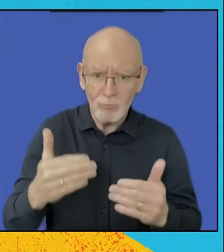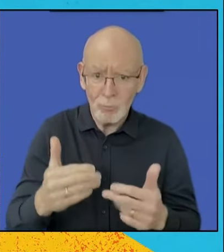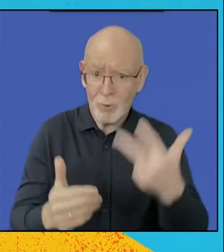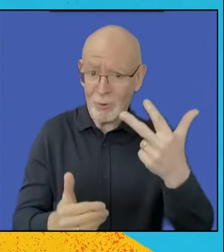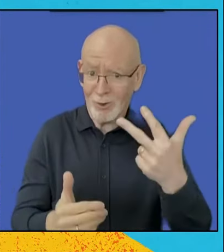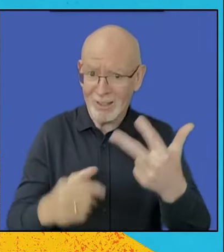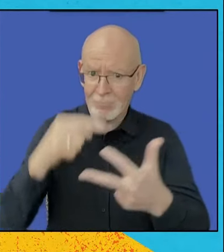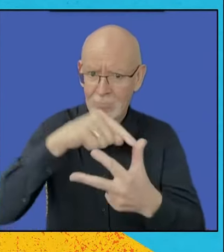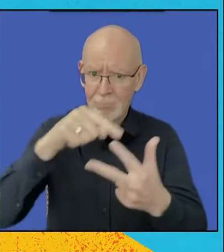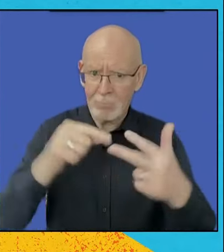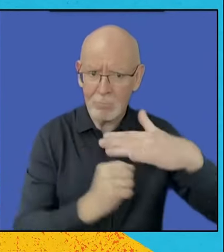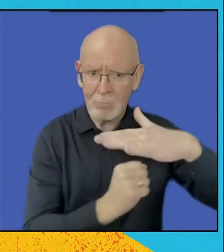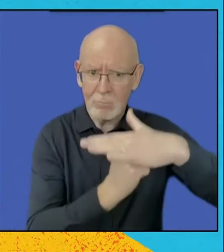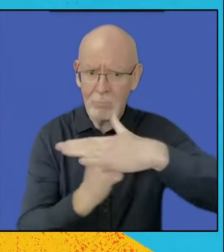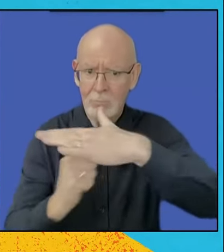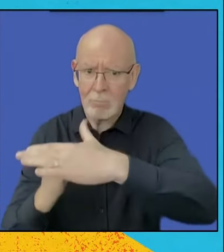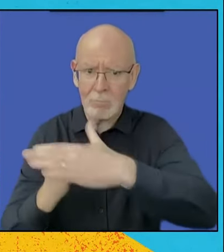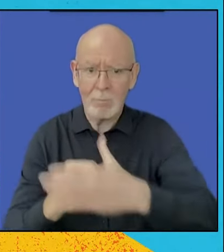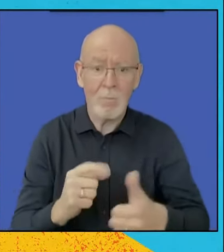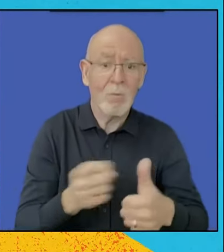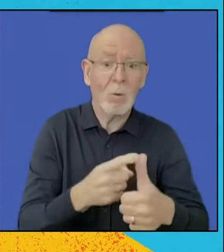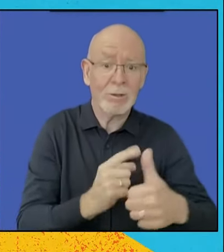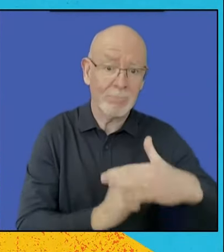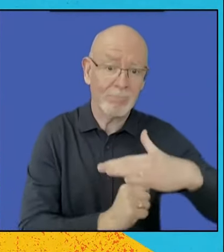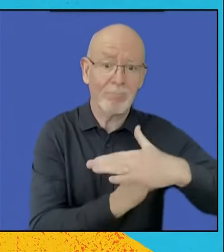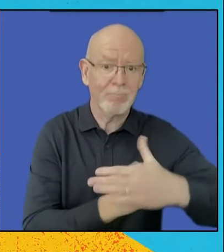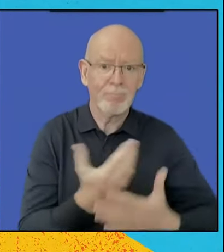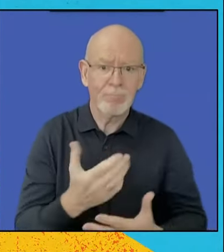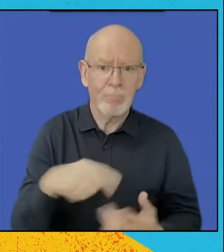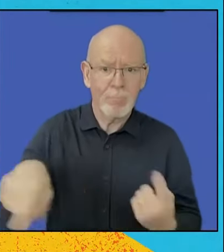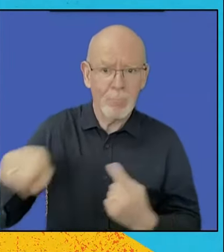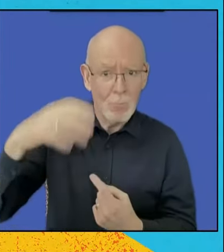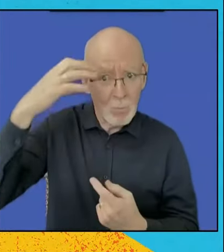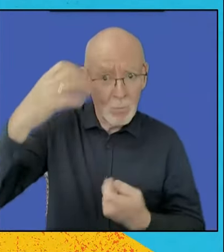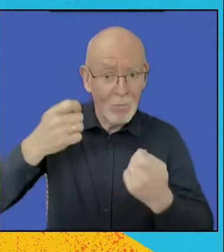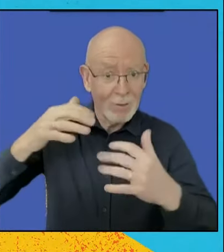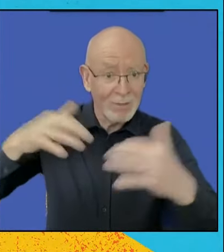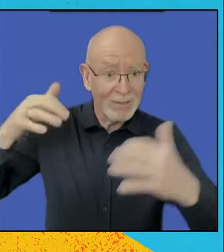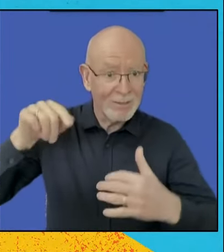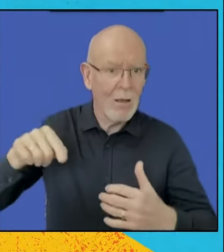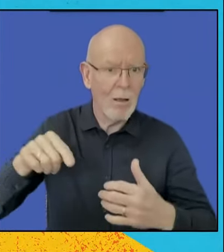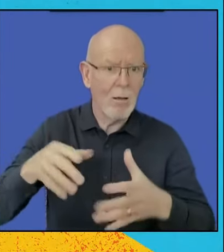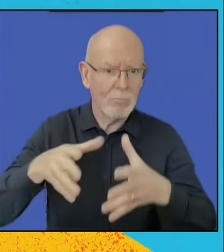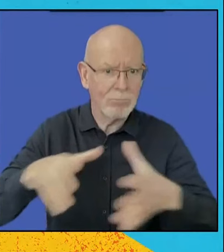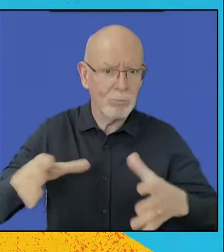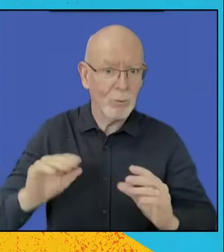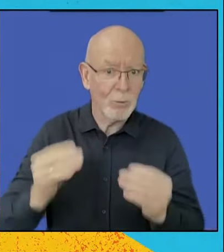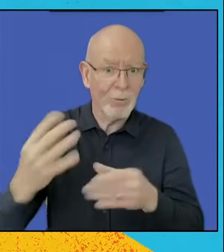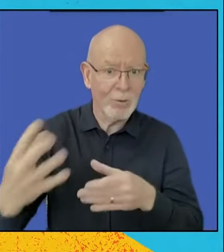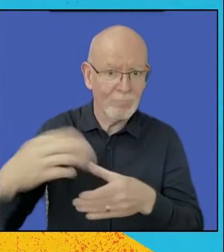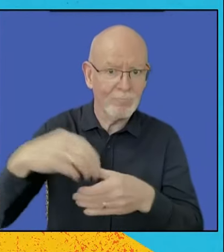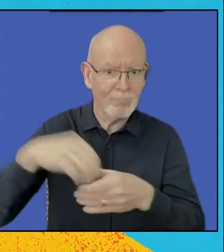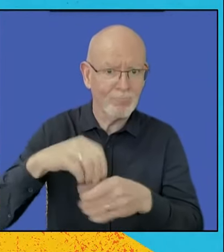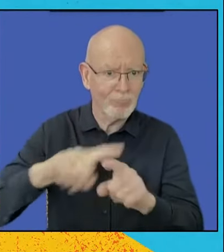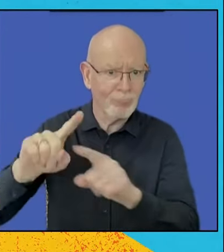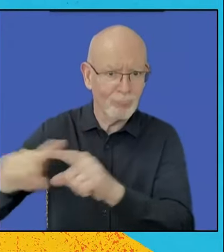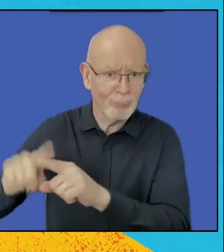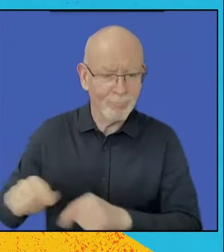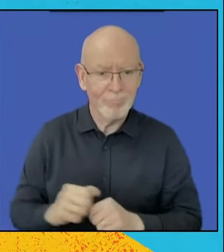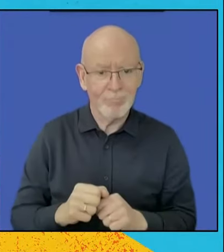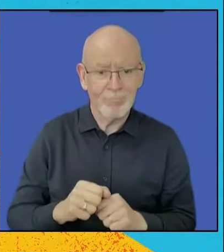meaningful youth participation. Second, it calls on member states to ensure that youth engagement is at the heart of UN decision making